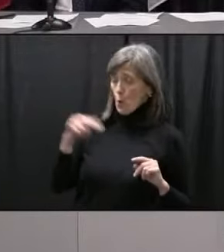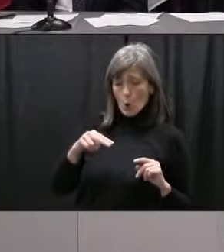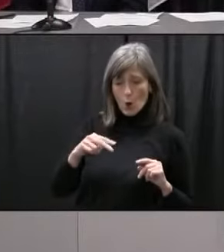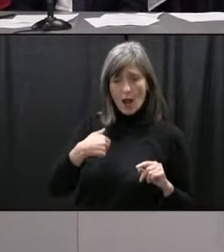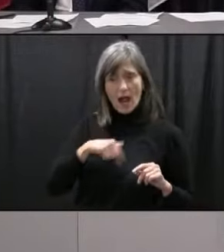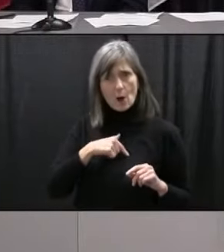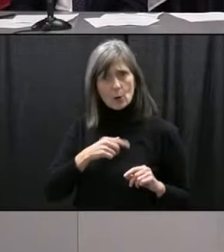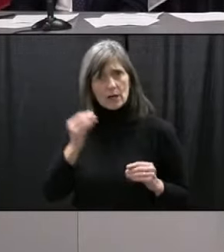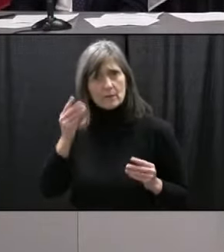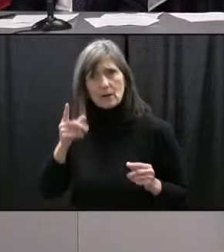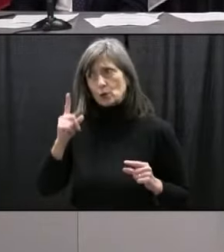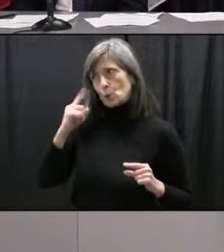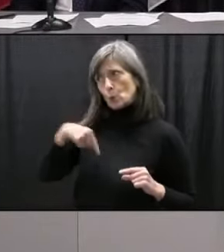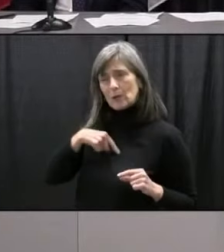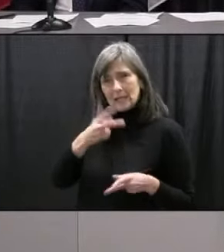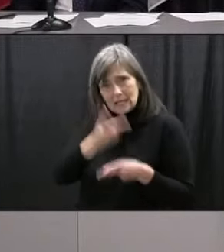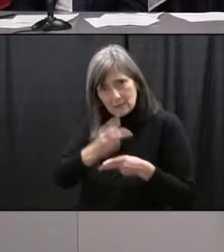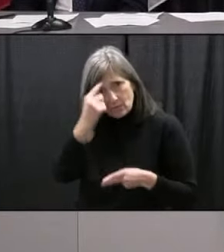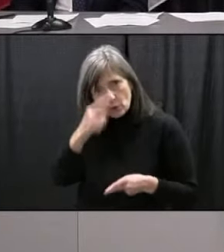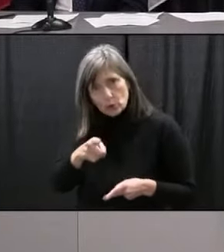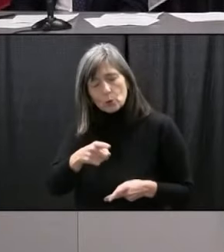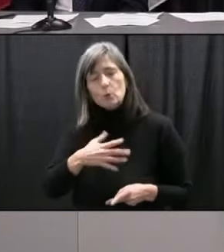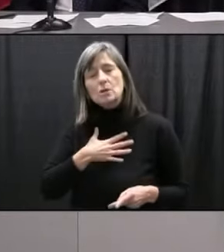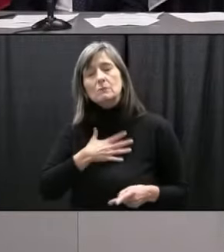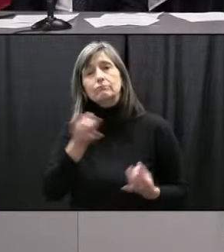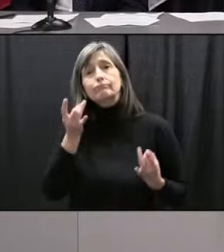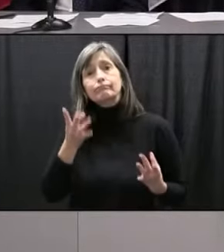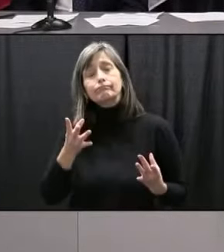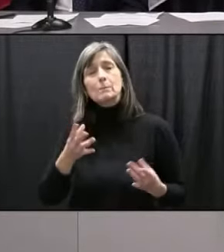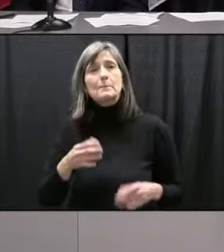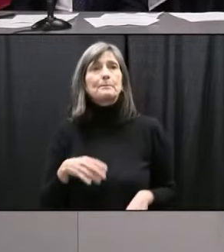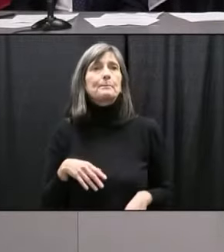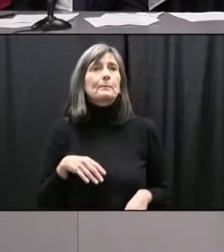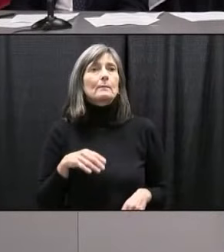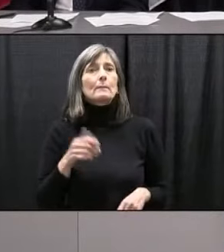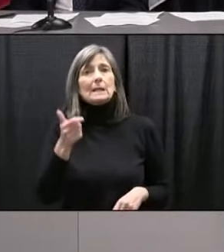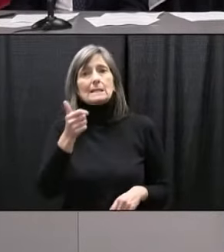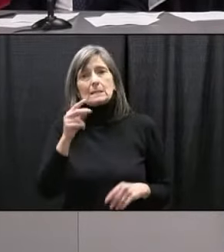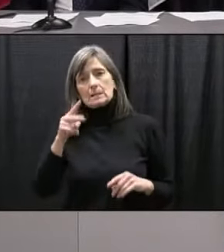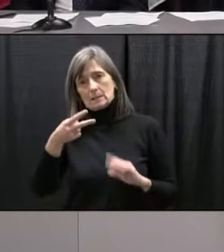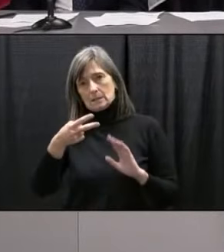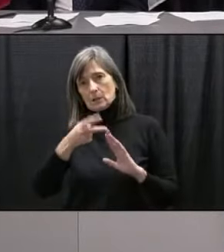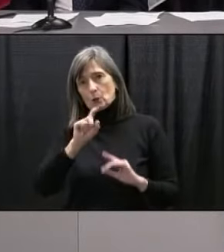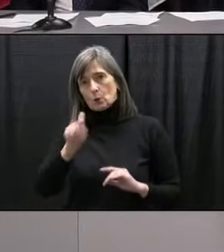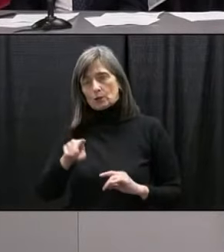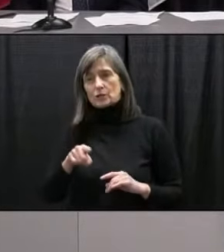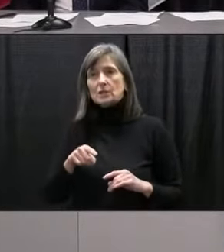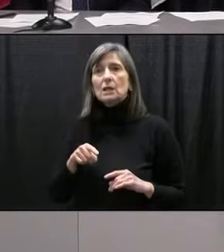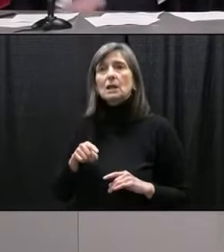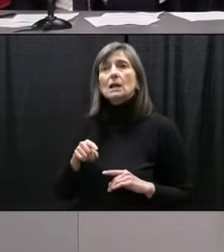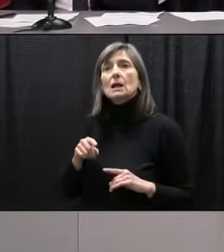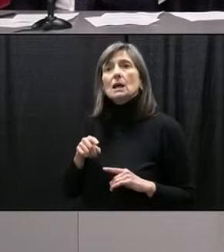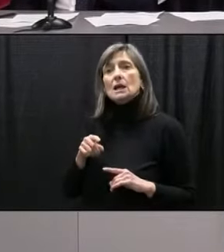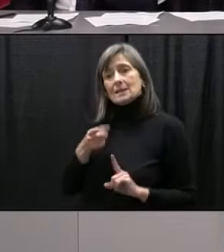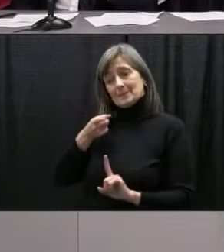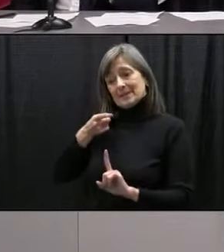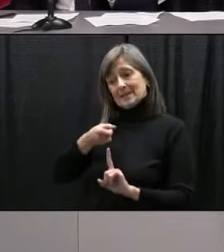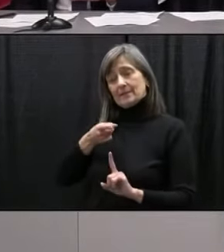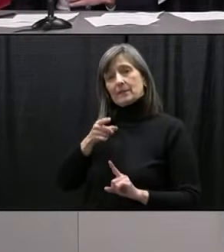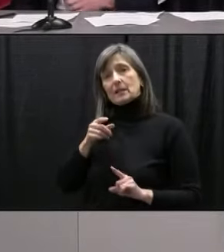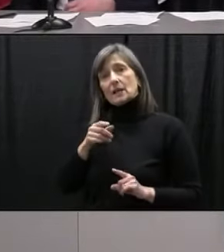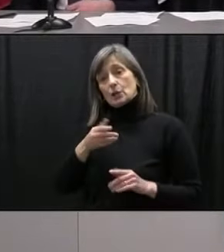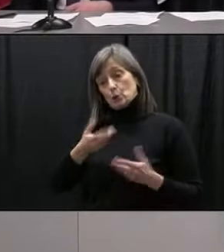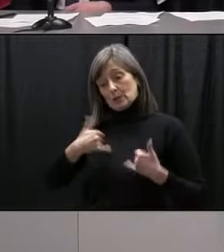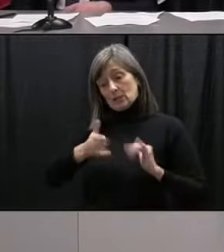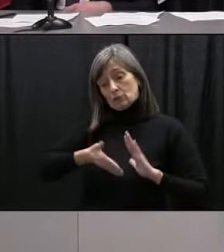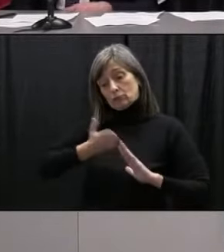And I have a follow-up question about the impact of the cyber attack on the services that Eastern Health has been performing, specifically cancer care.